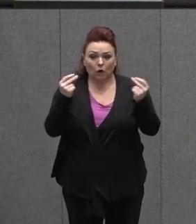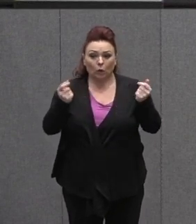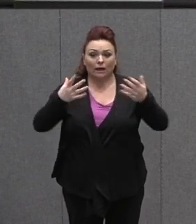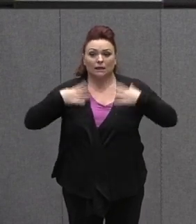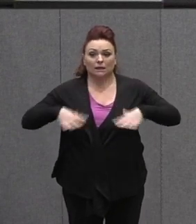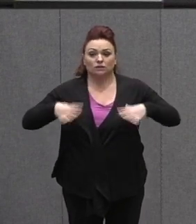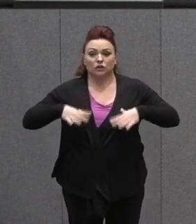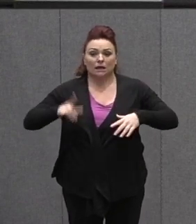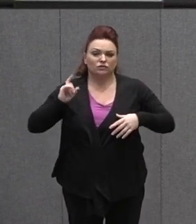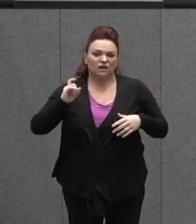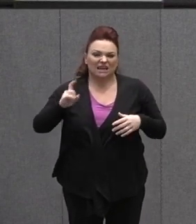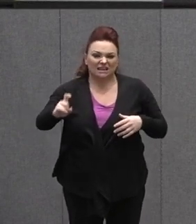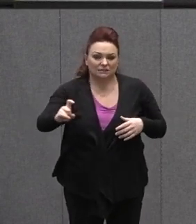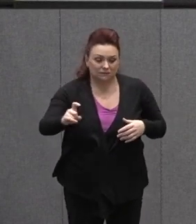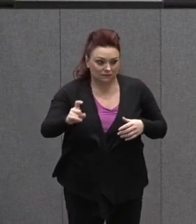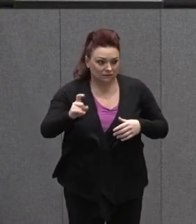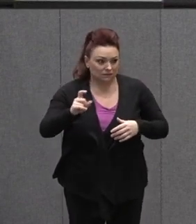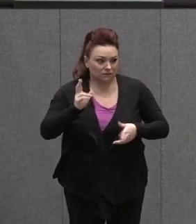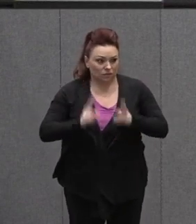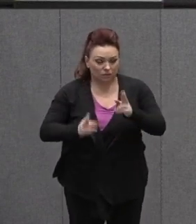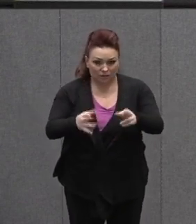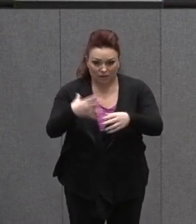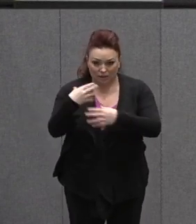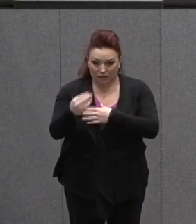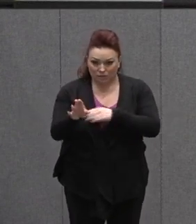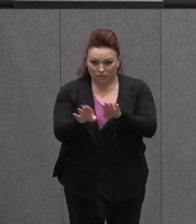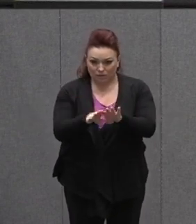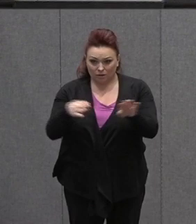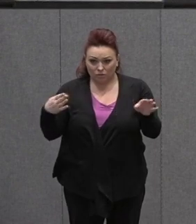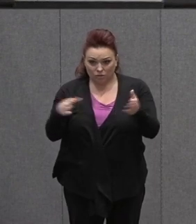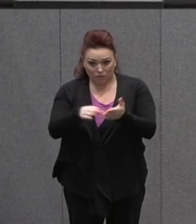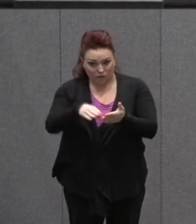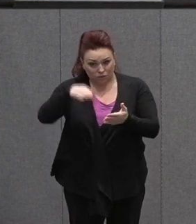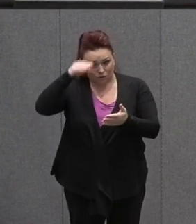and raced out the door to discover